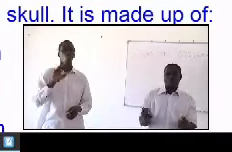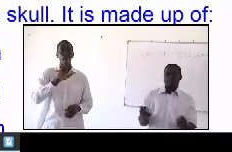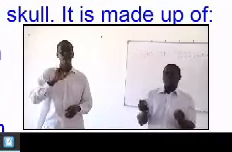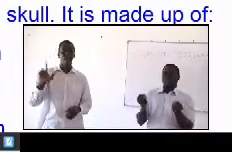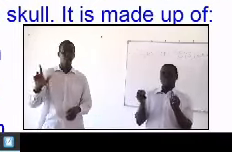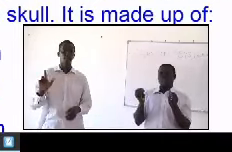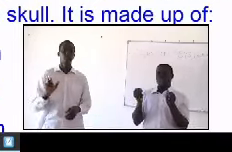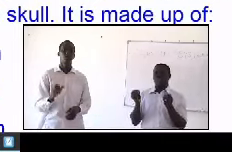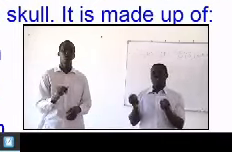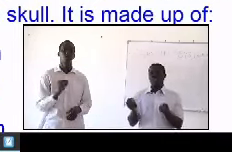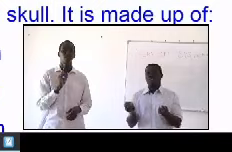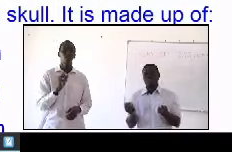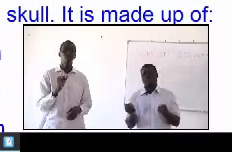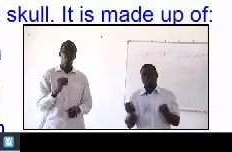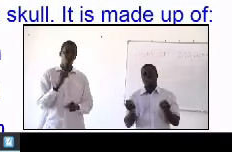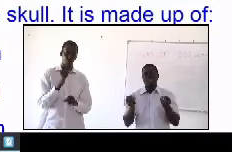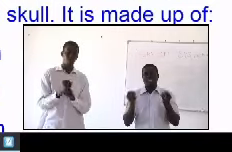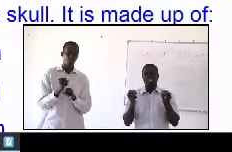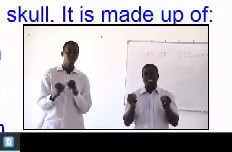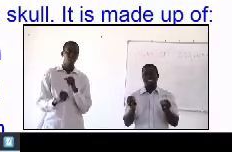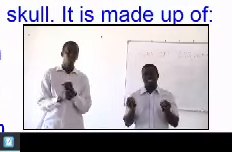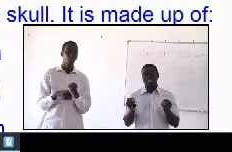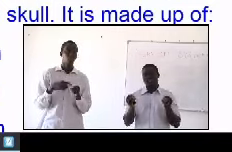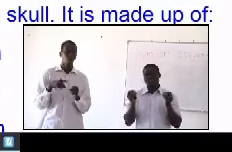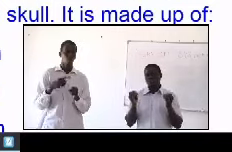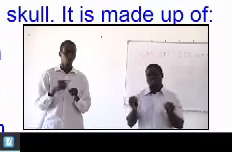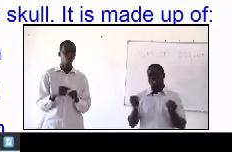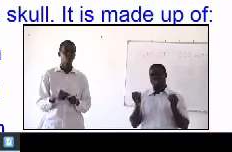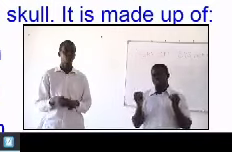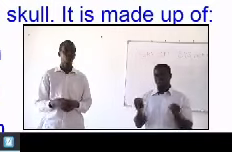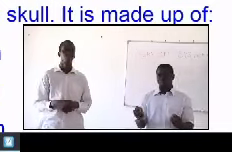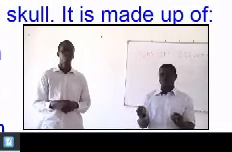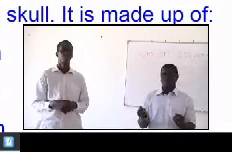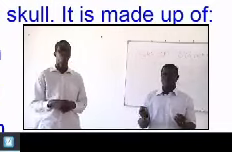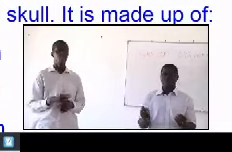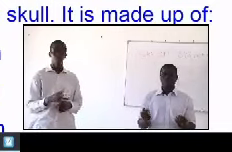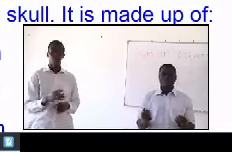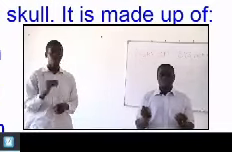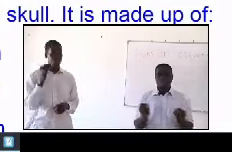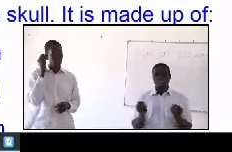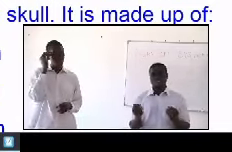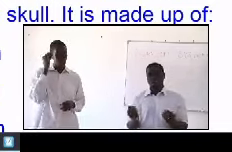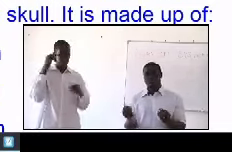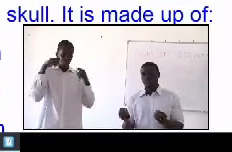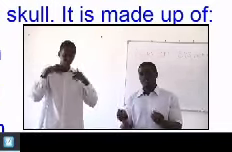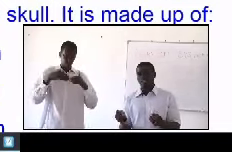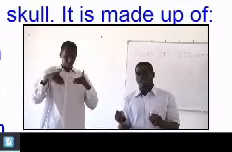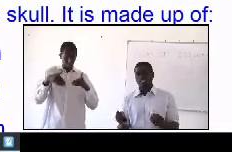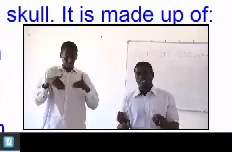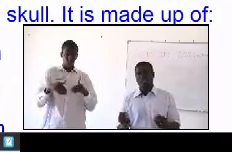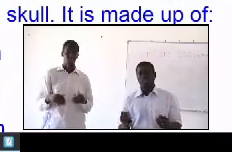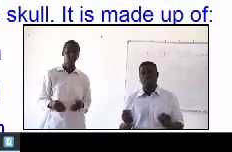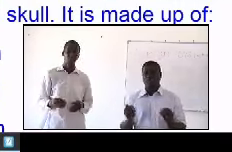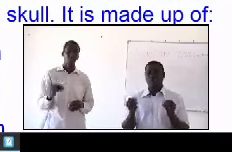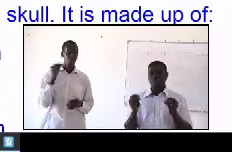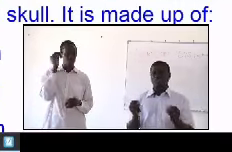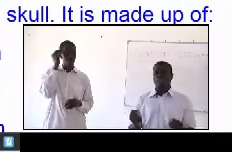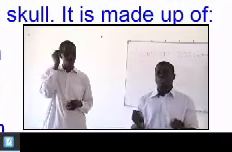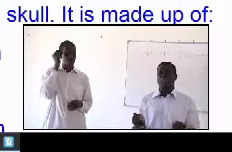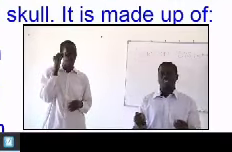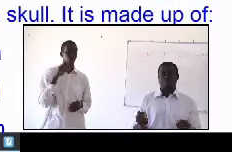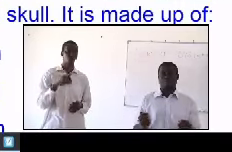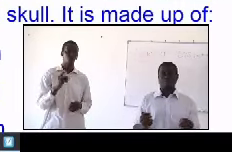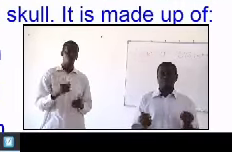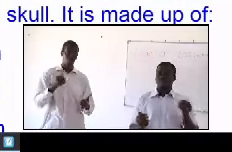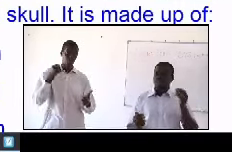God forbid, in a situation where you have an accident and your skull has a problem, I said to us that the last time that when your